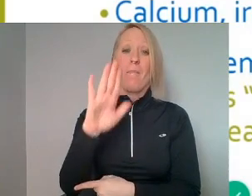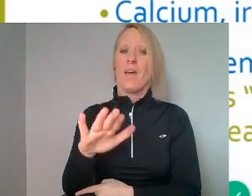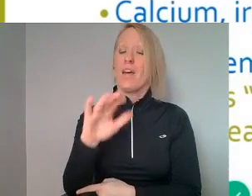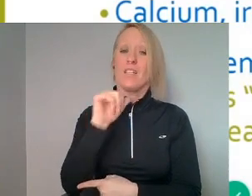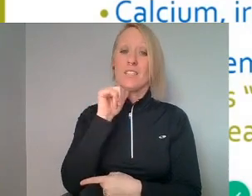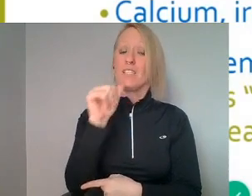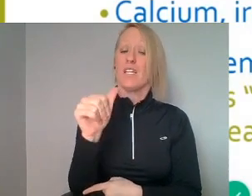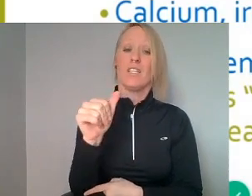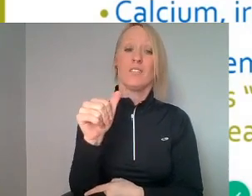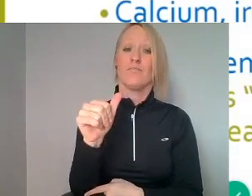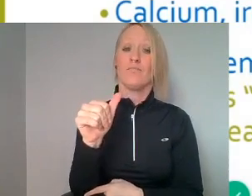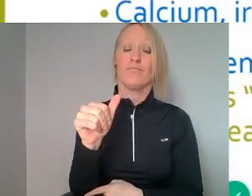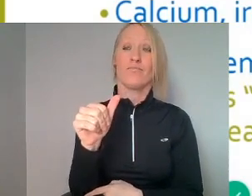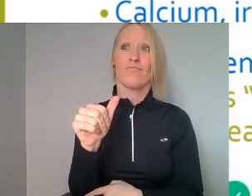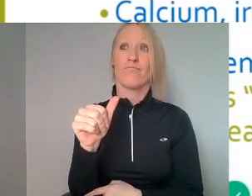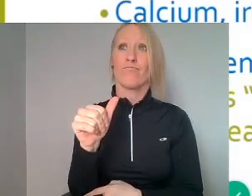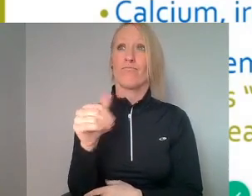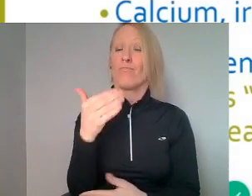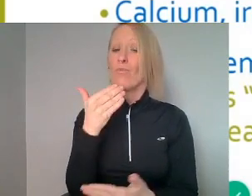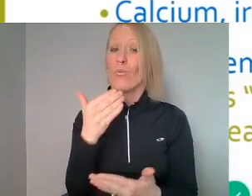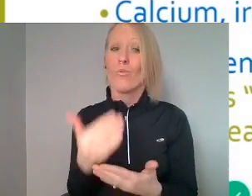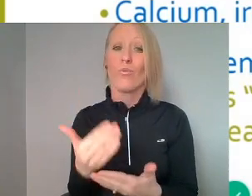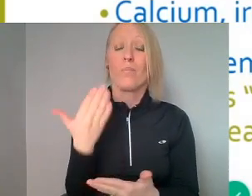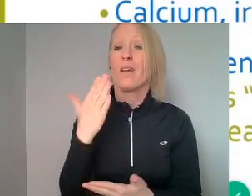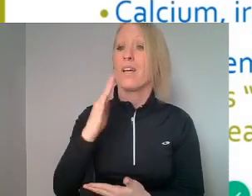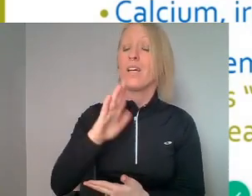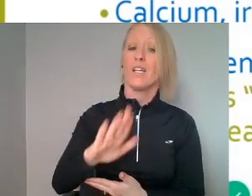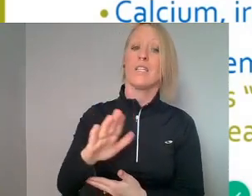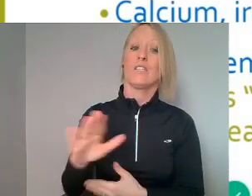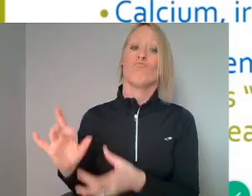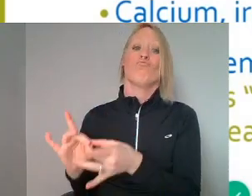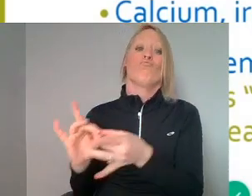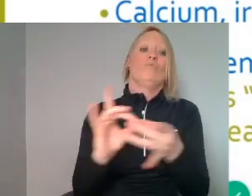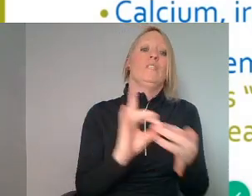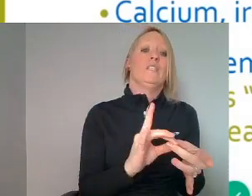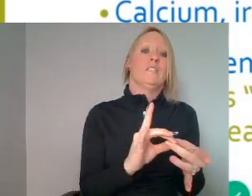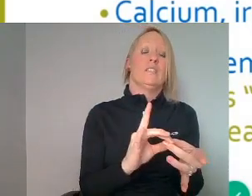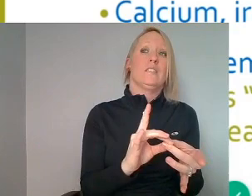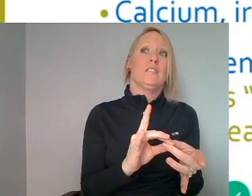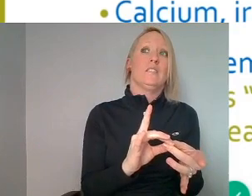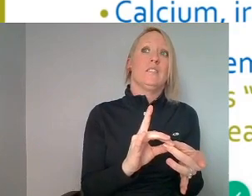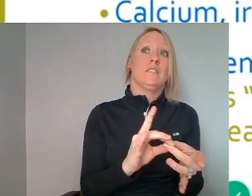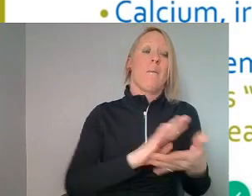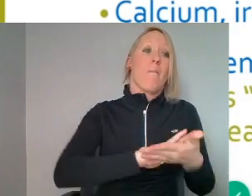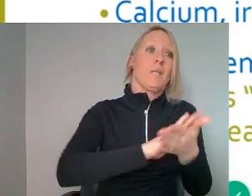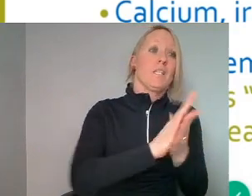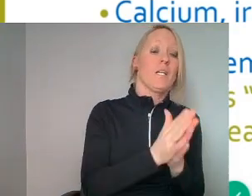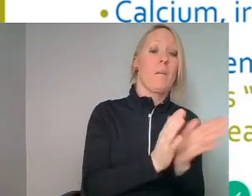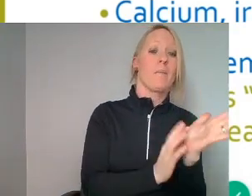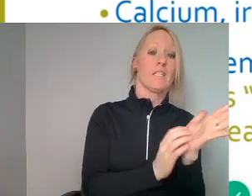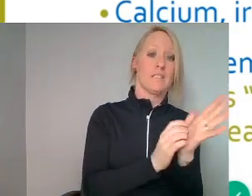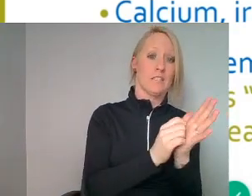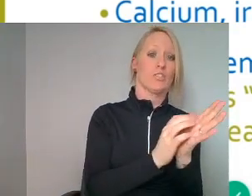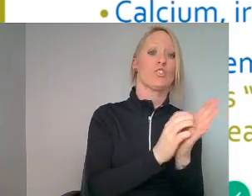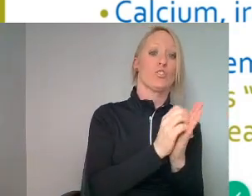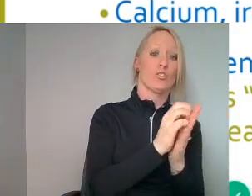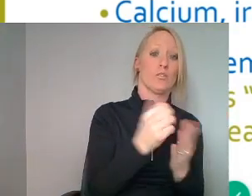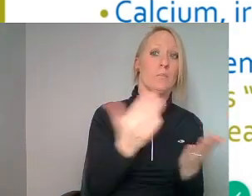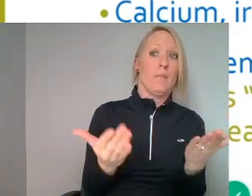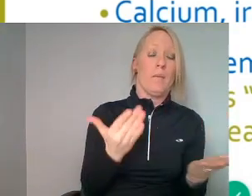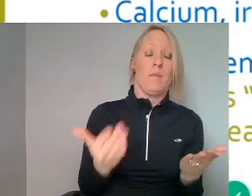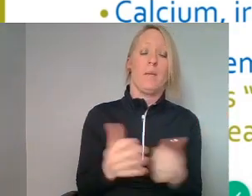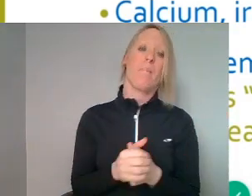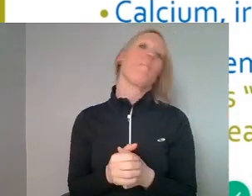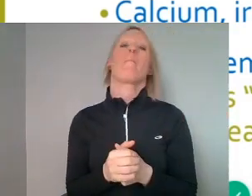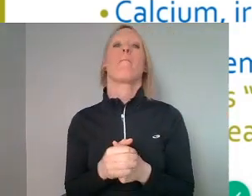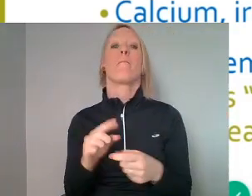So I'm not saying that vegetables are a cure to cancer, because they aren't. And if they were, I think we would all know to use them and eat them a lot. But it just